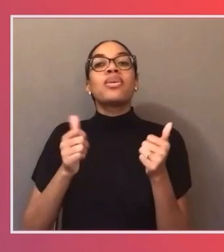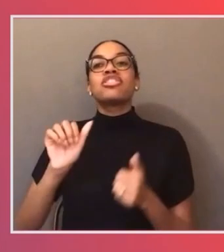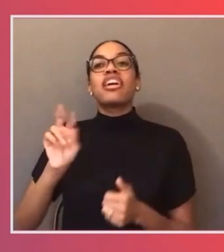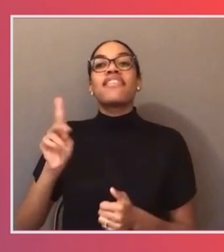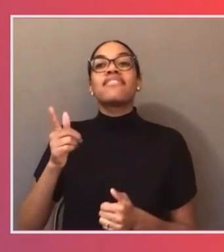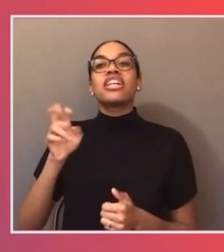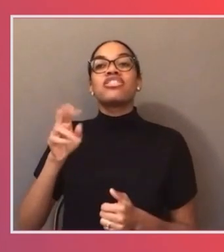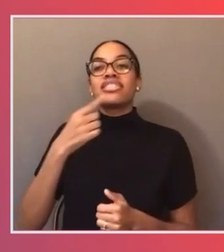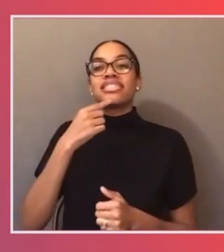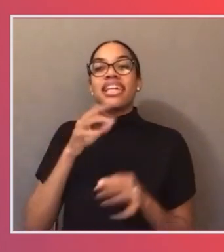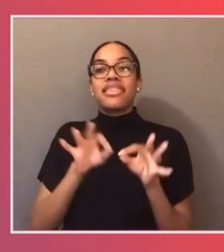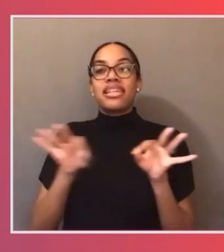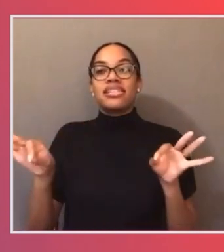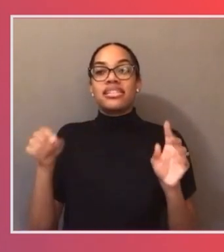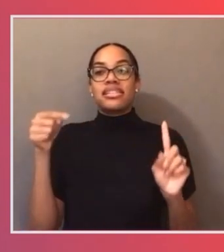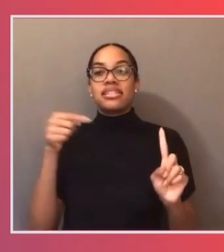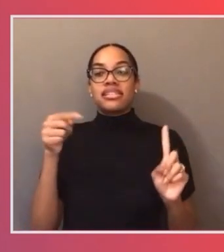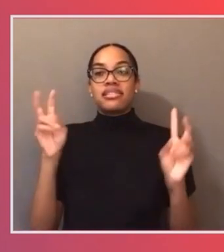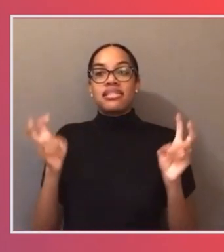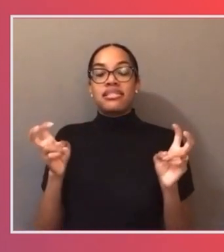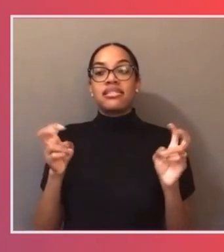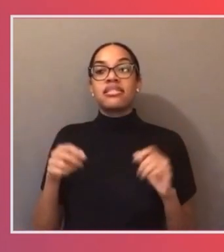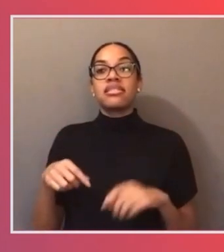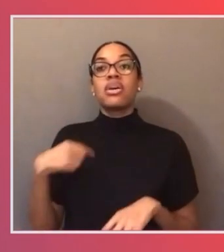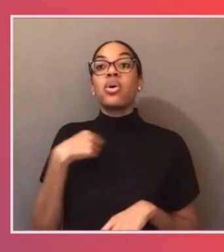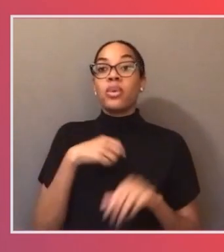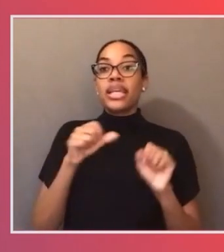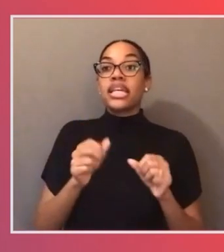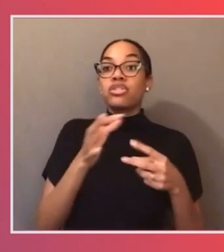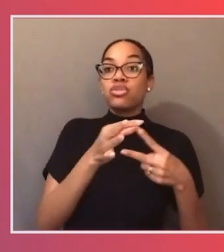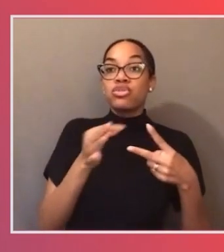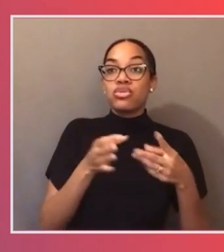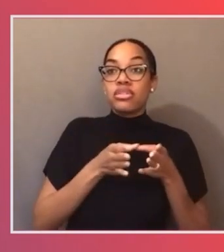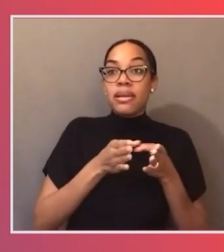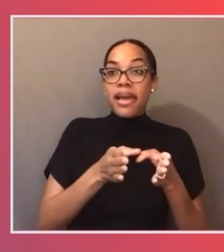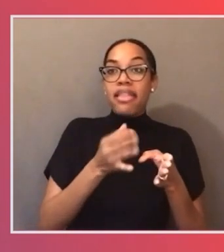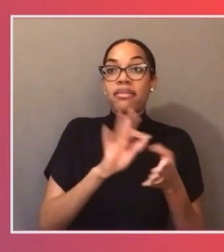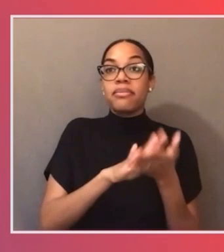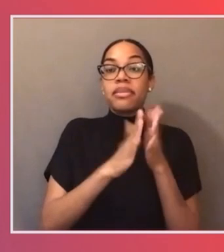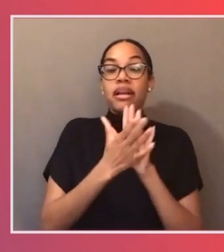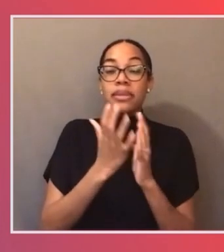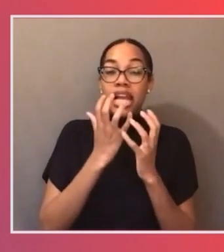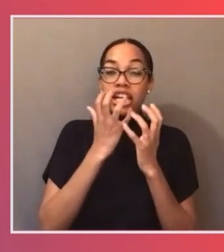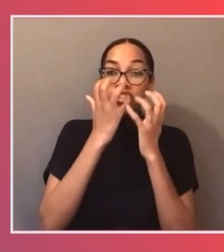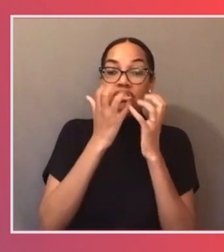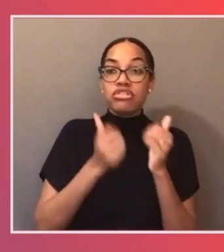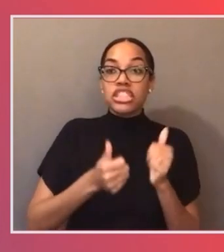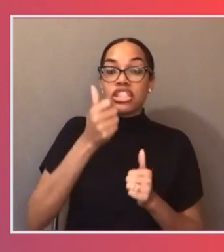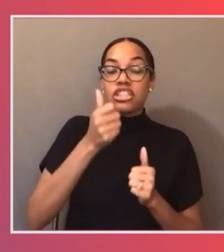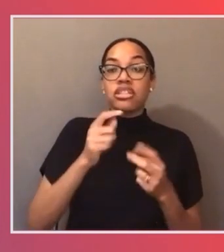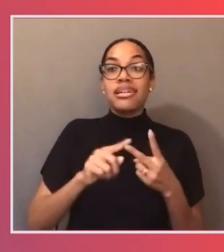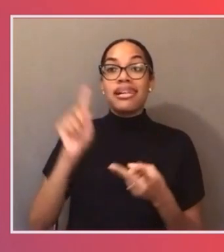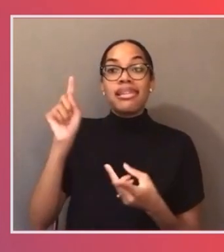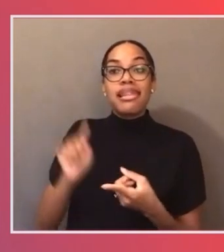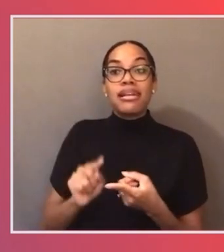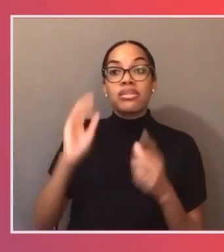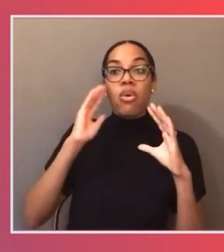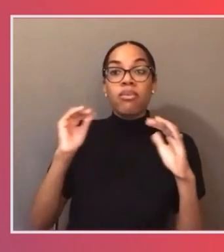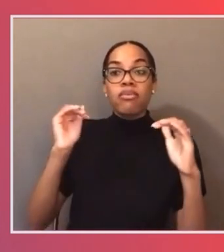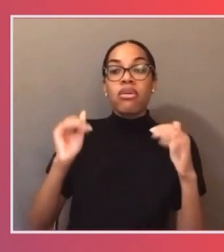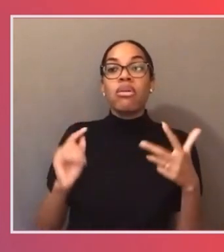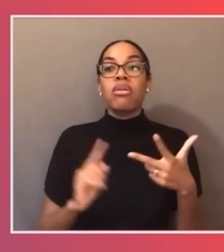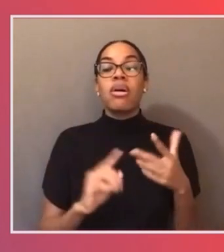We can choose the path of becoming angrier, less hopeful, and more divided. A path of shadow and